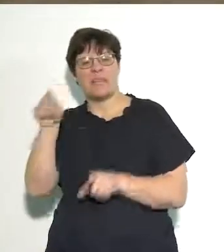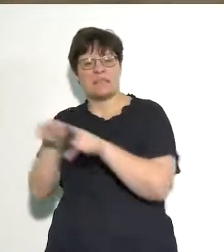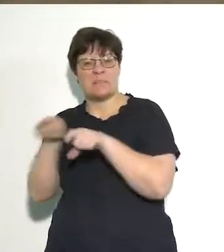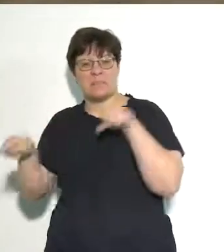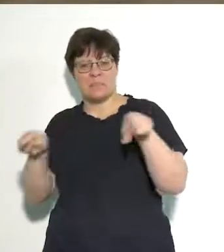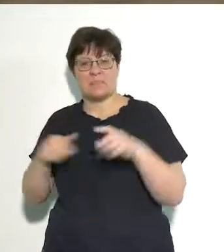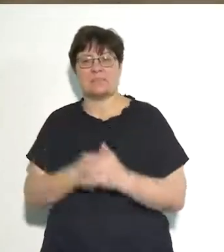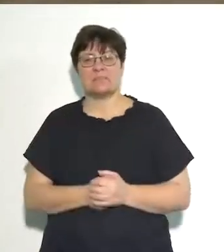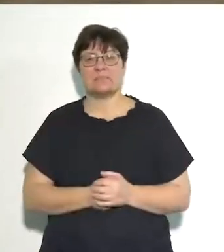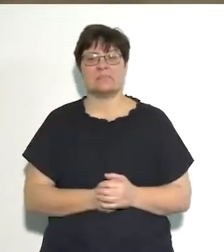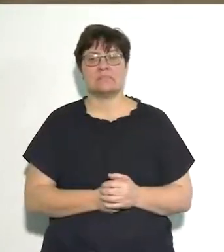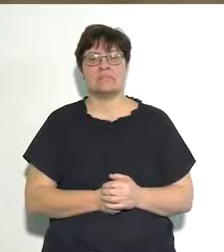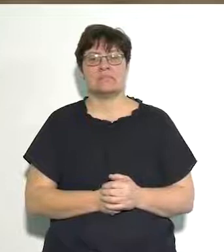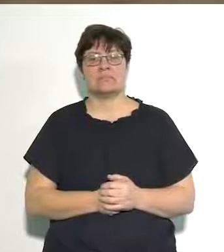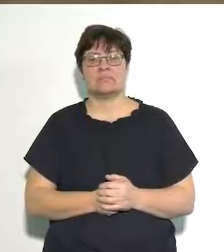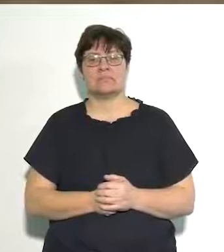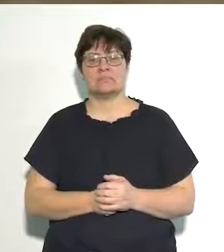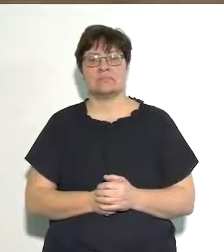beans.